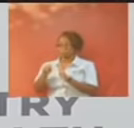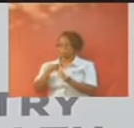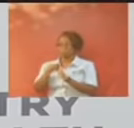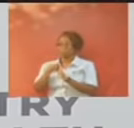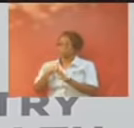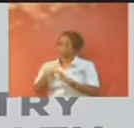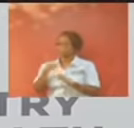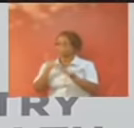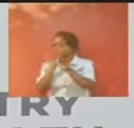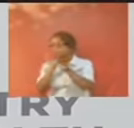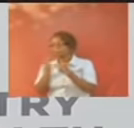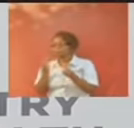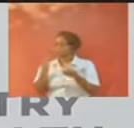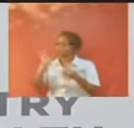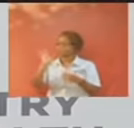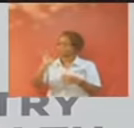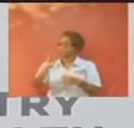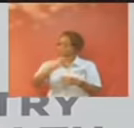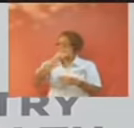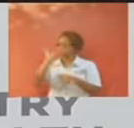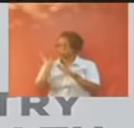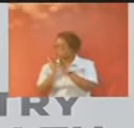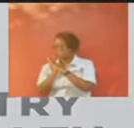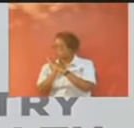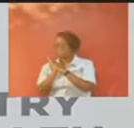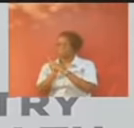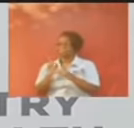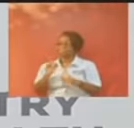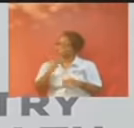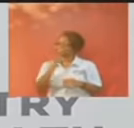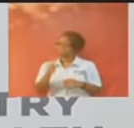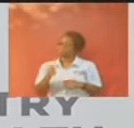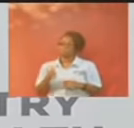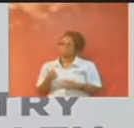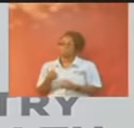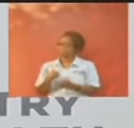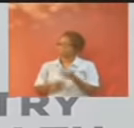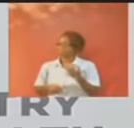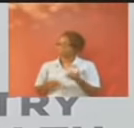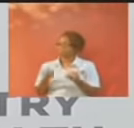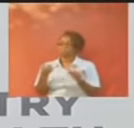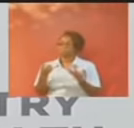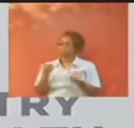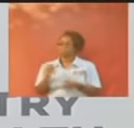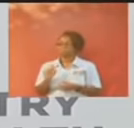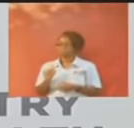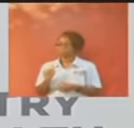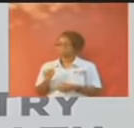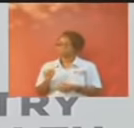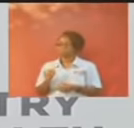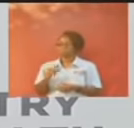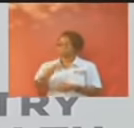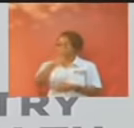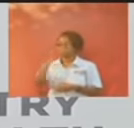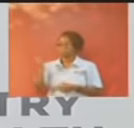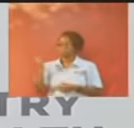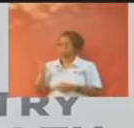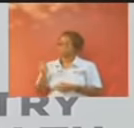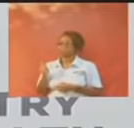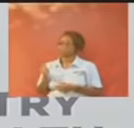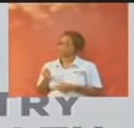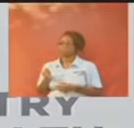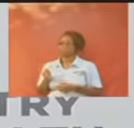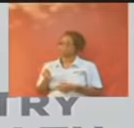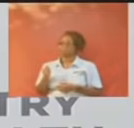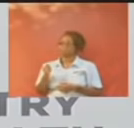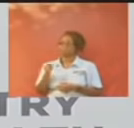about 90 beds. That should not cost taxpayers any significant funding because the cost is